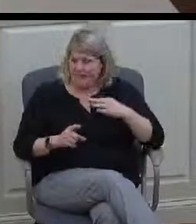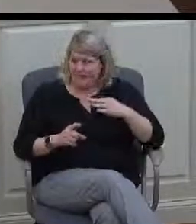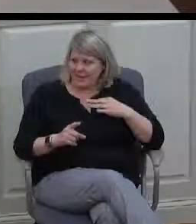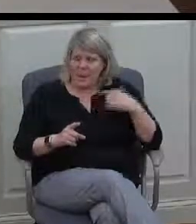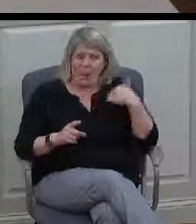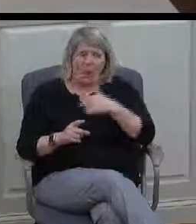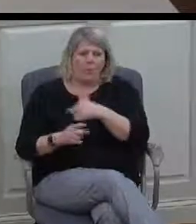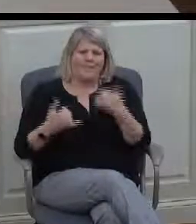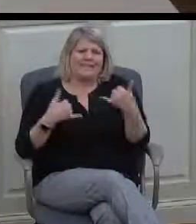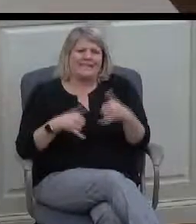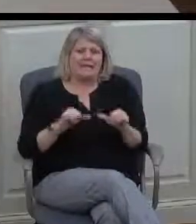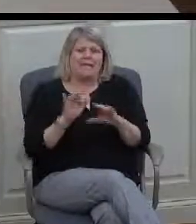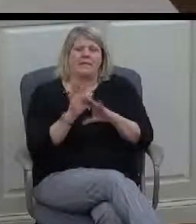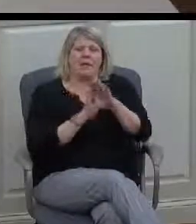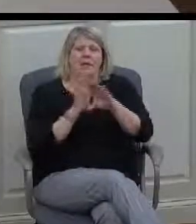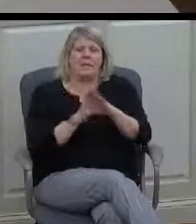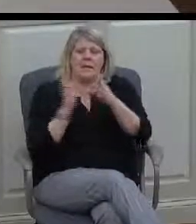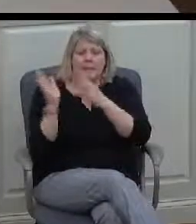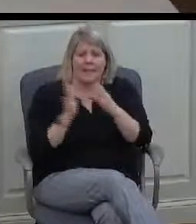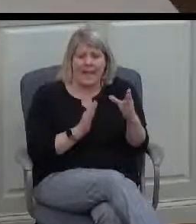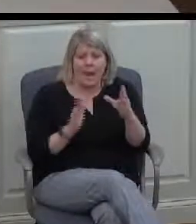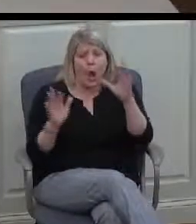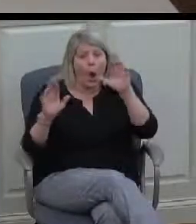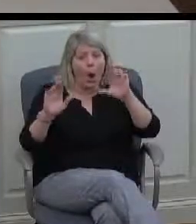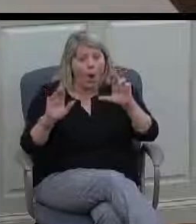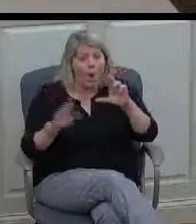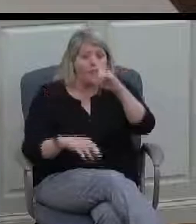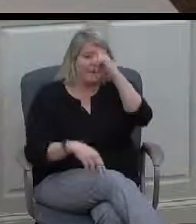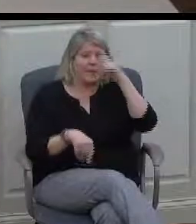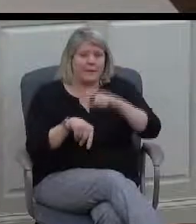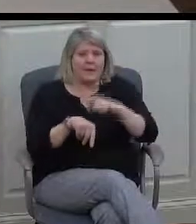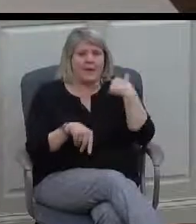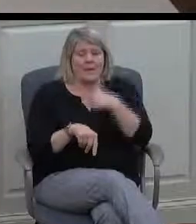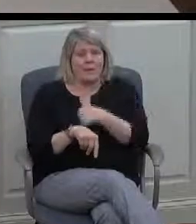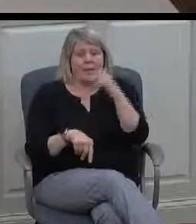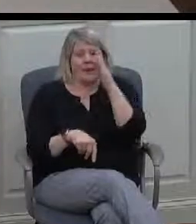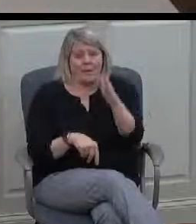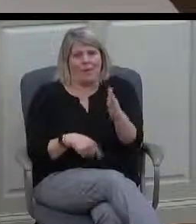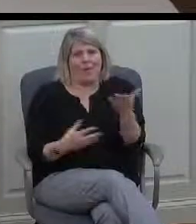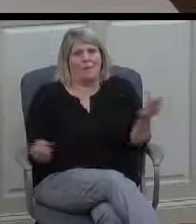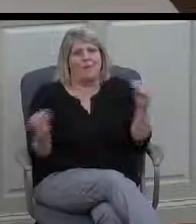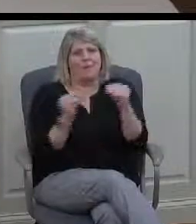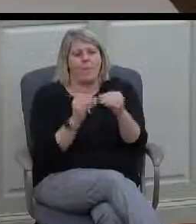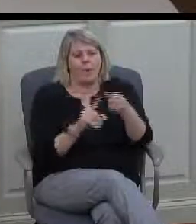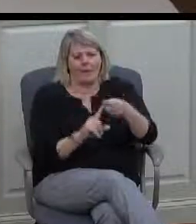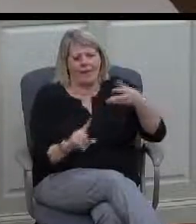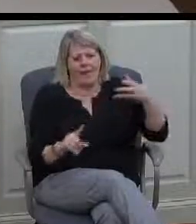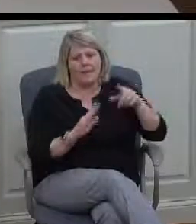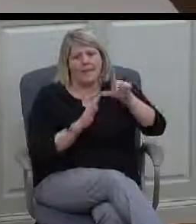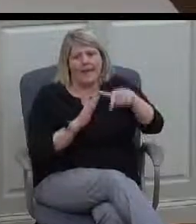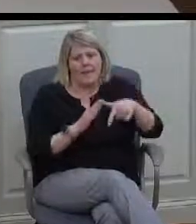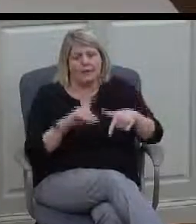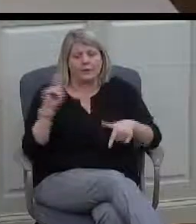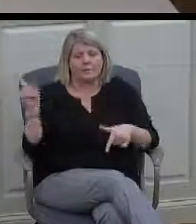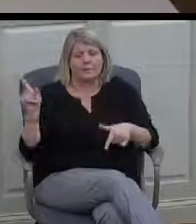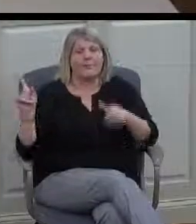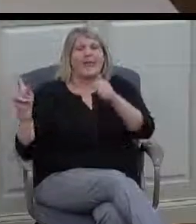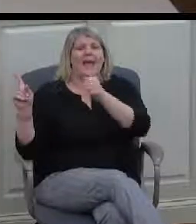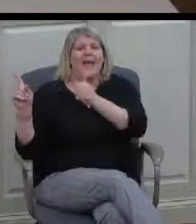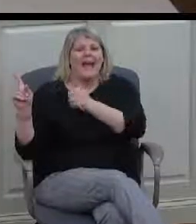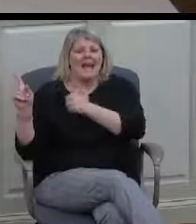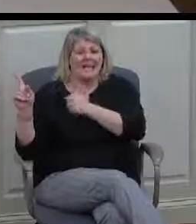still formulating, and hopefully by the middle of summer, we can get into that a little bit more depth. I want to get back to